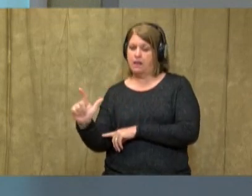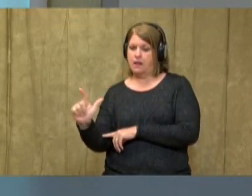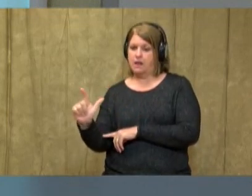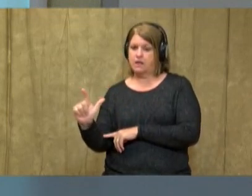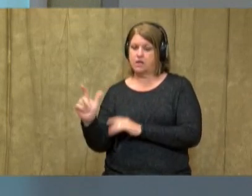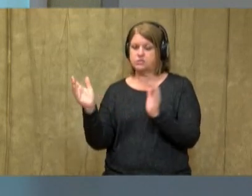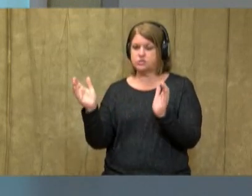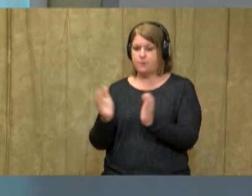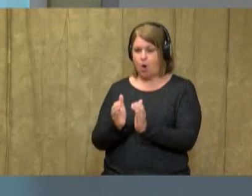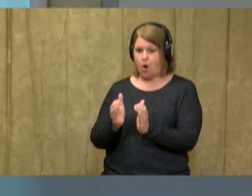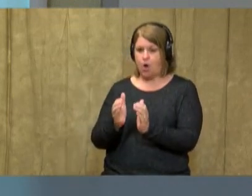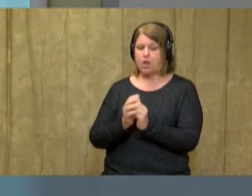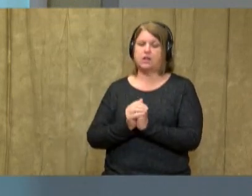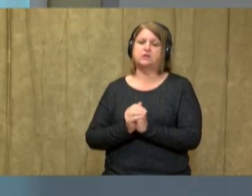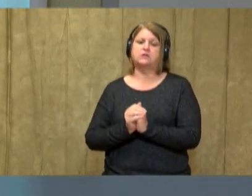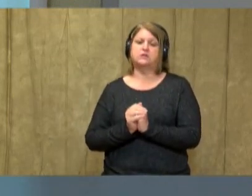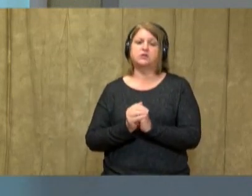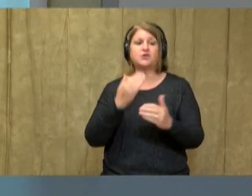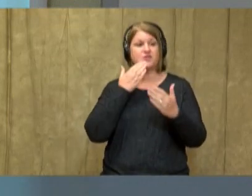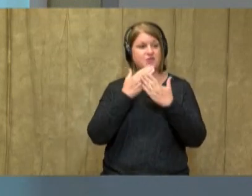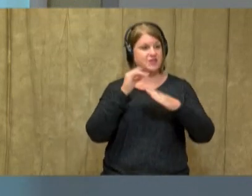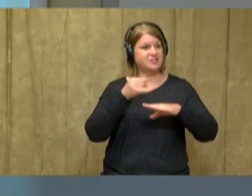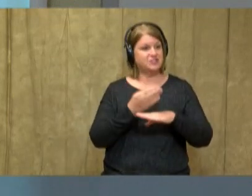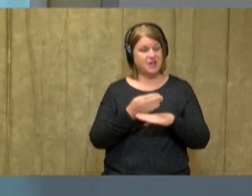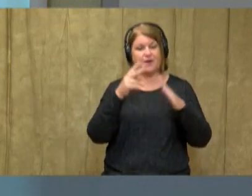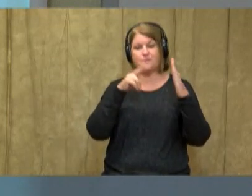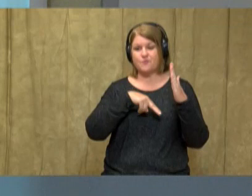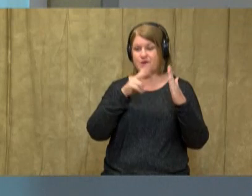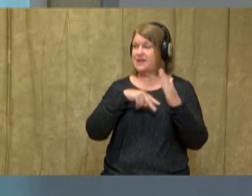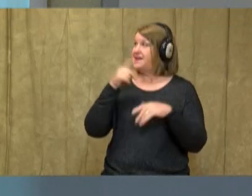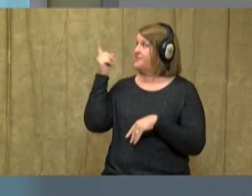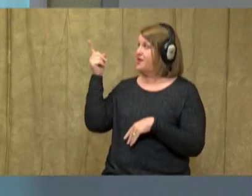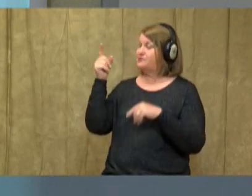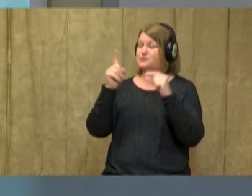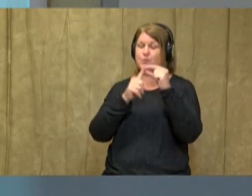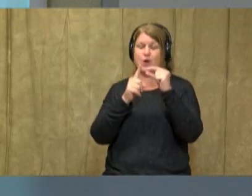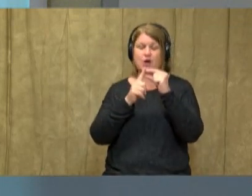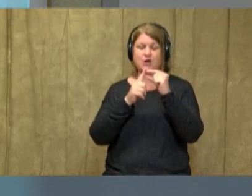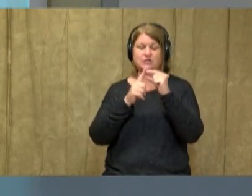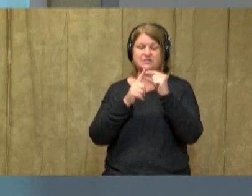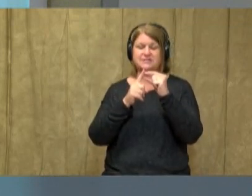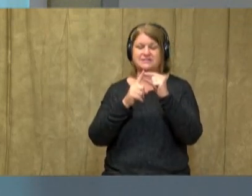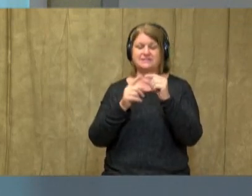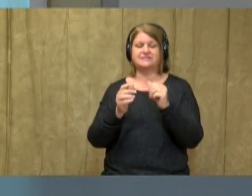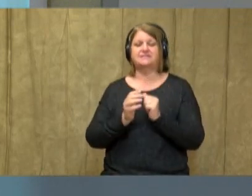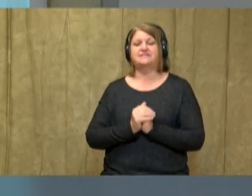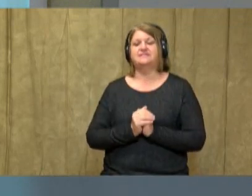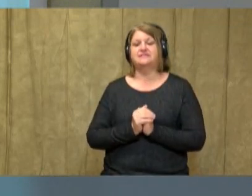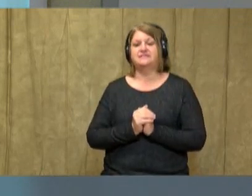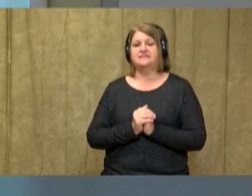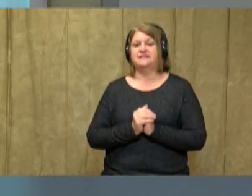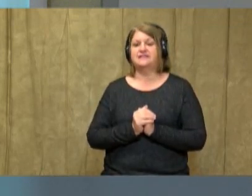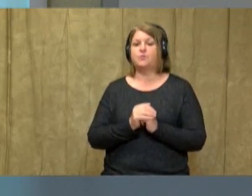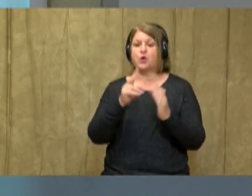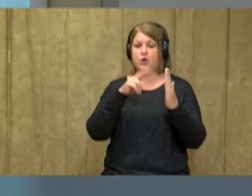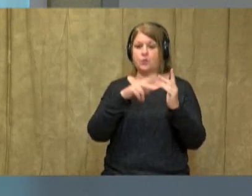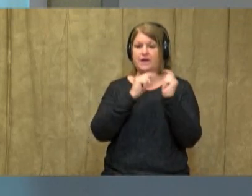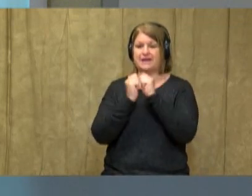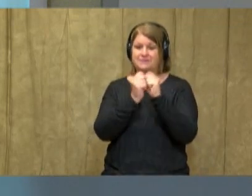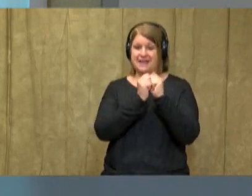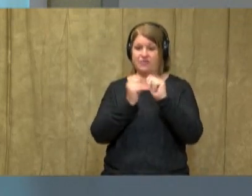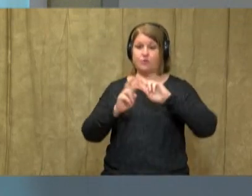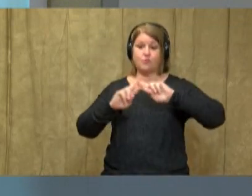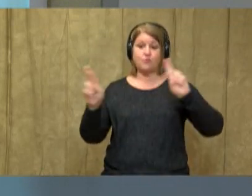All, small. Good job reading those words, sounding those words out with ah. Let's read them together.